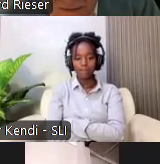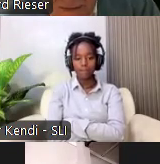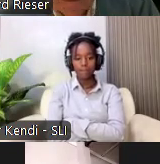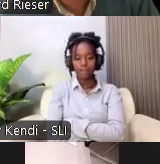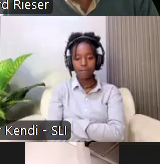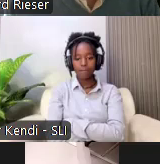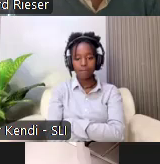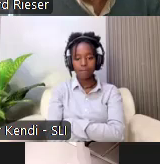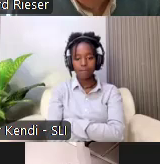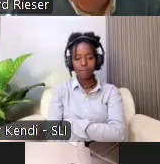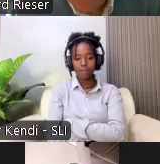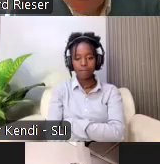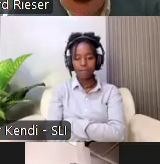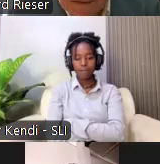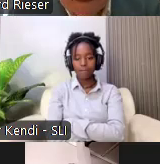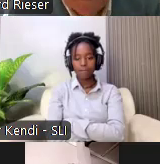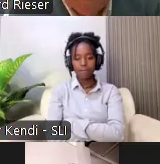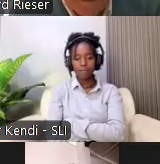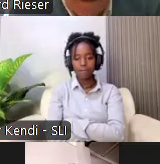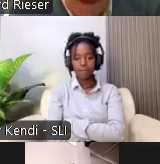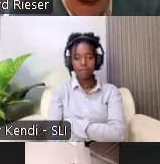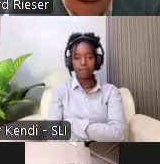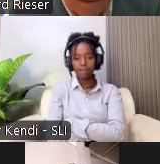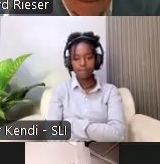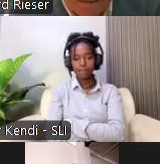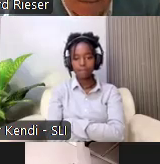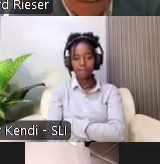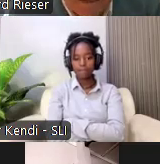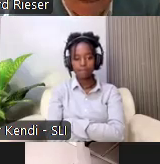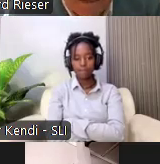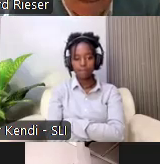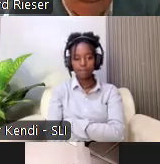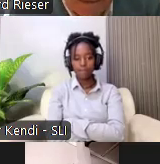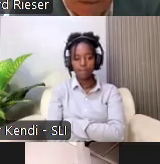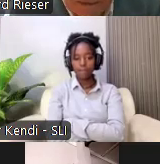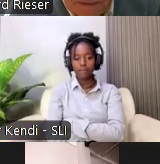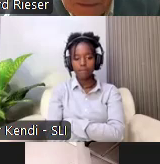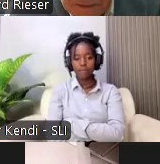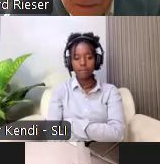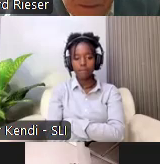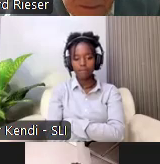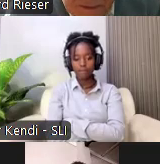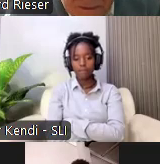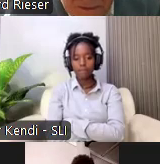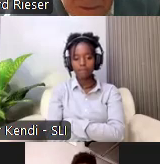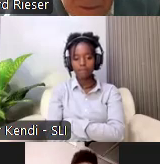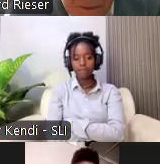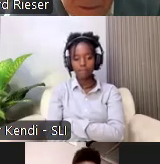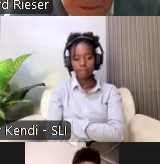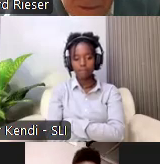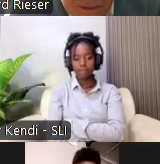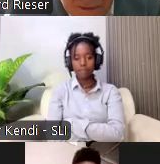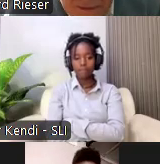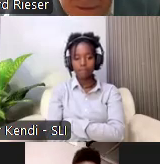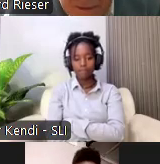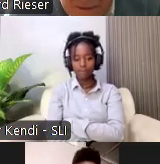my physical condition, not by my capabilities. The story is not unique to me. It reflects the reality for many